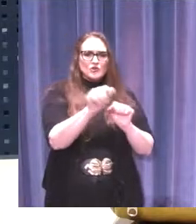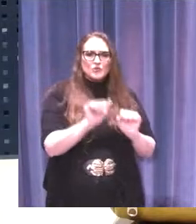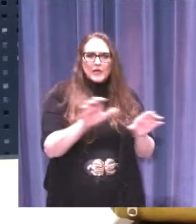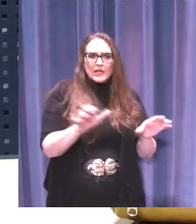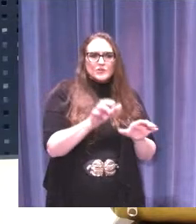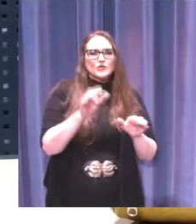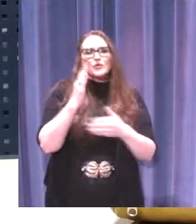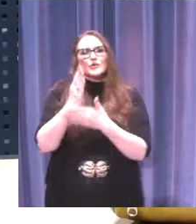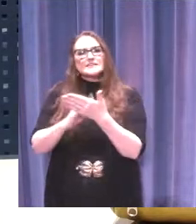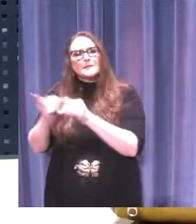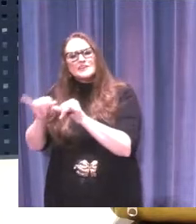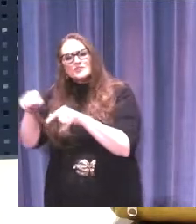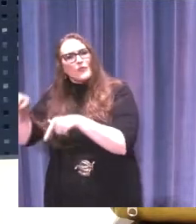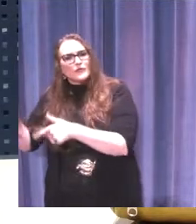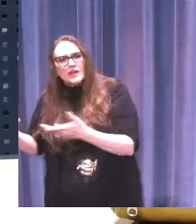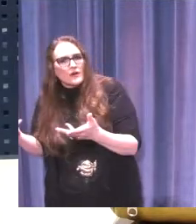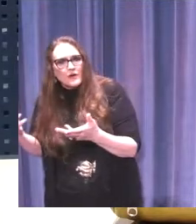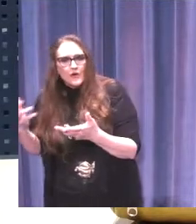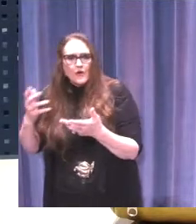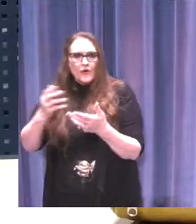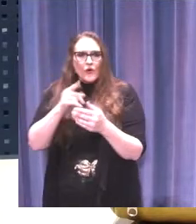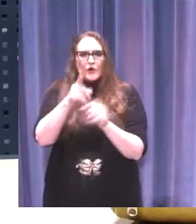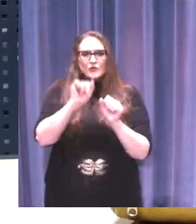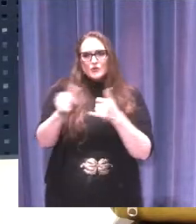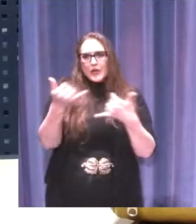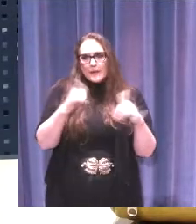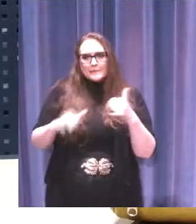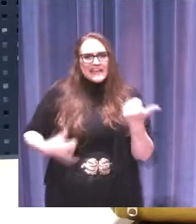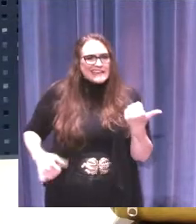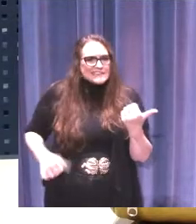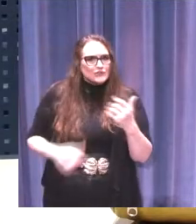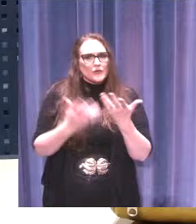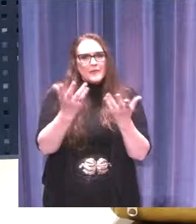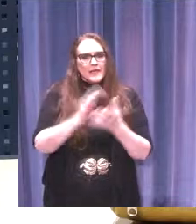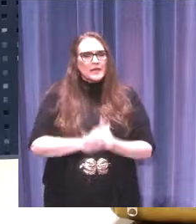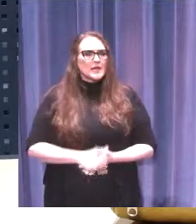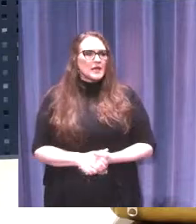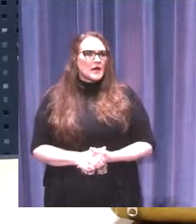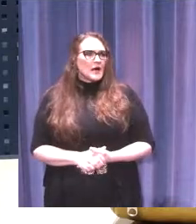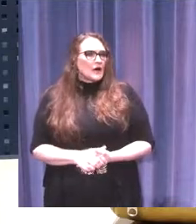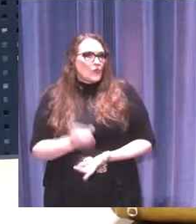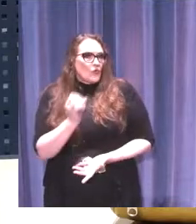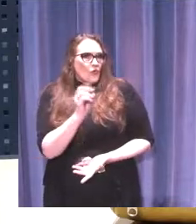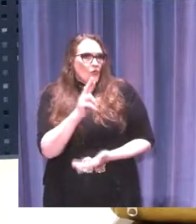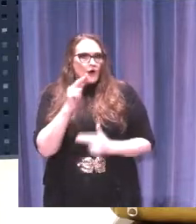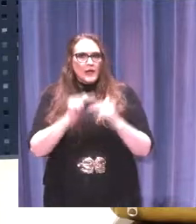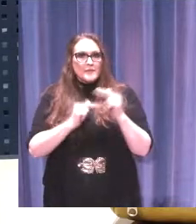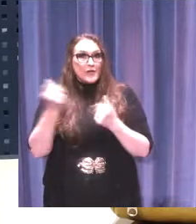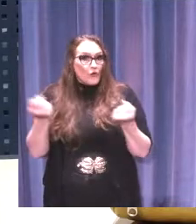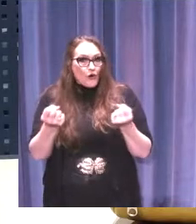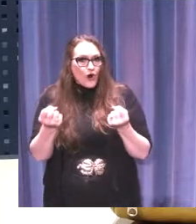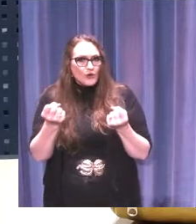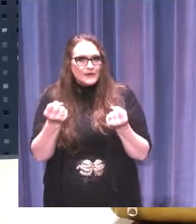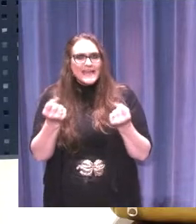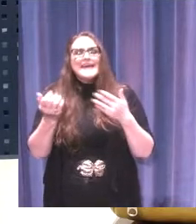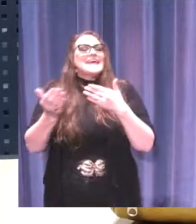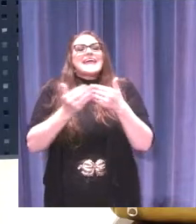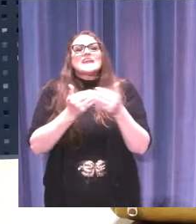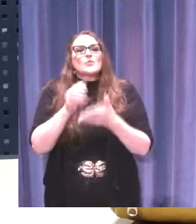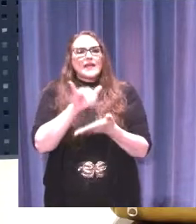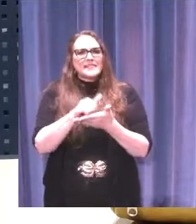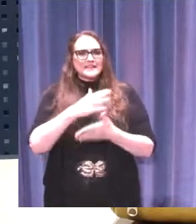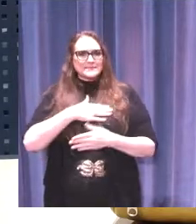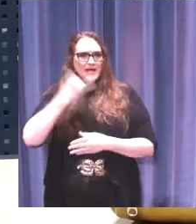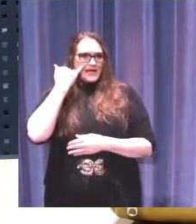some engineering over here. Or you can play an instrument. Or build a car. Anyway, that's